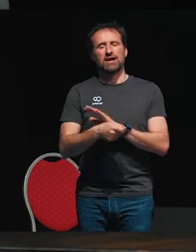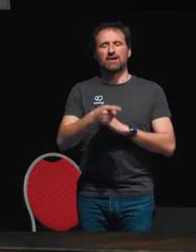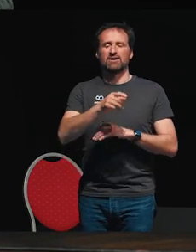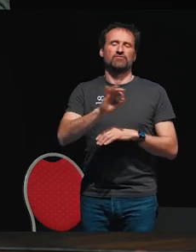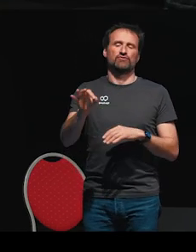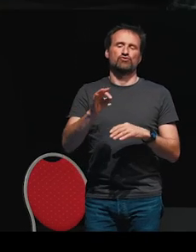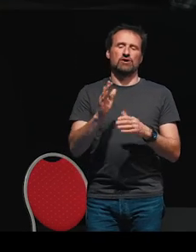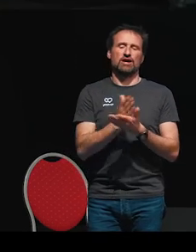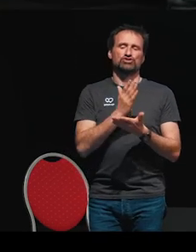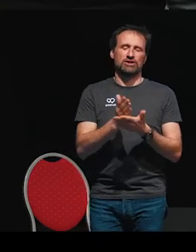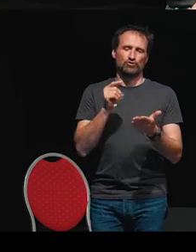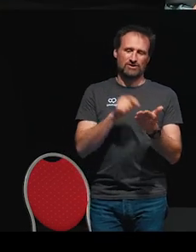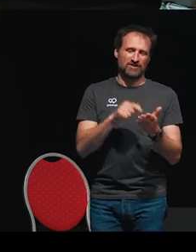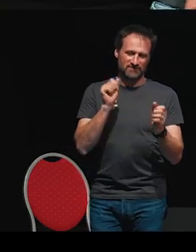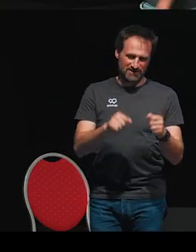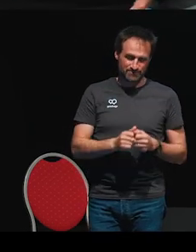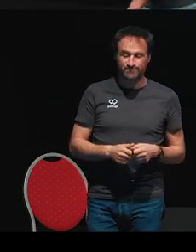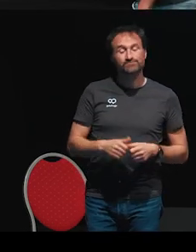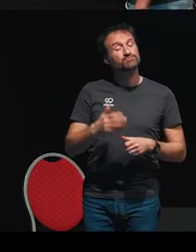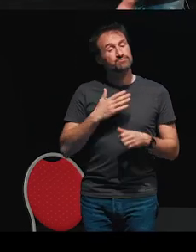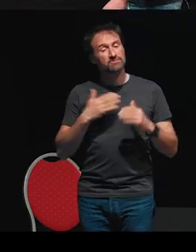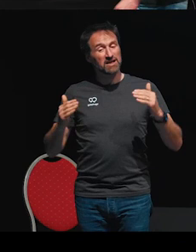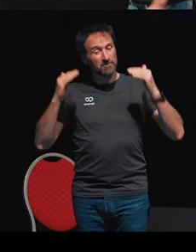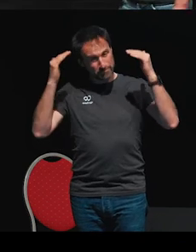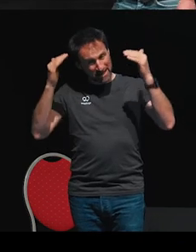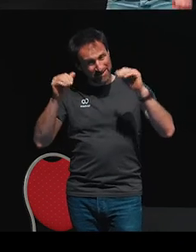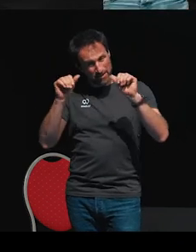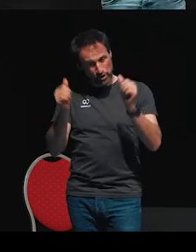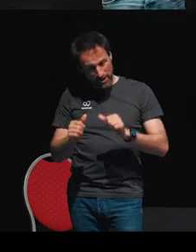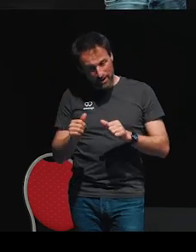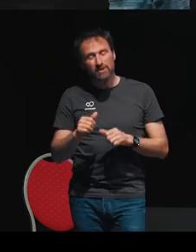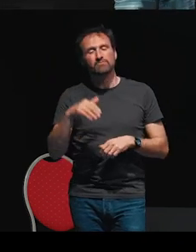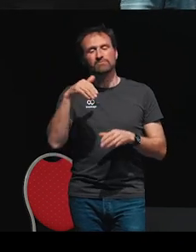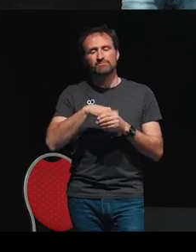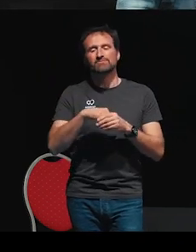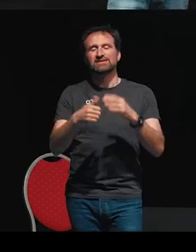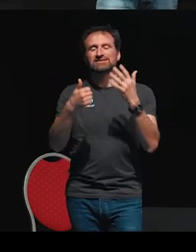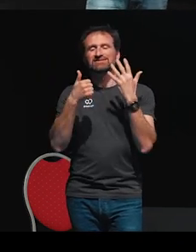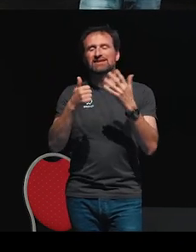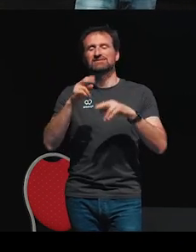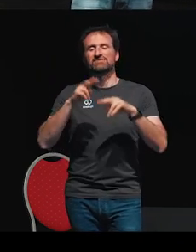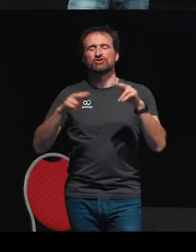So this is my meta model, and it consists out of 6 different sections.